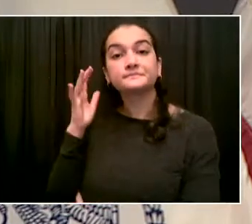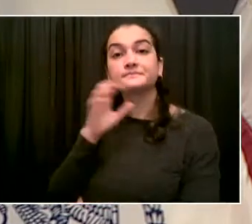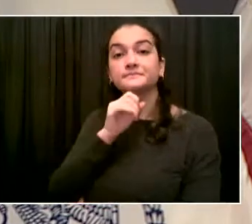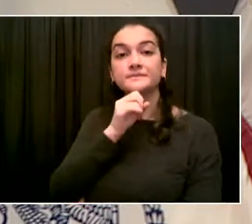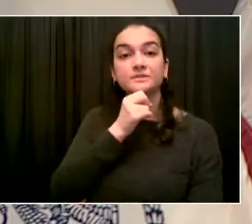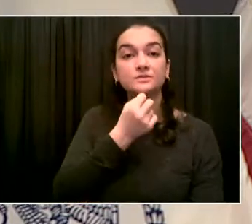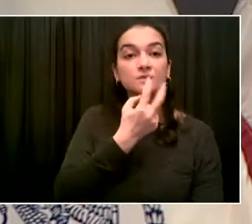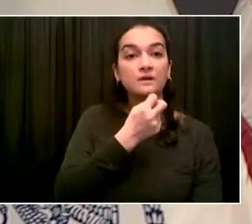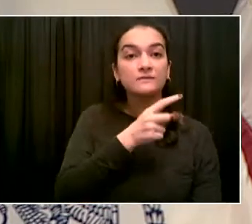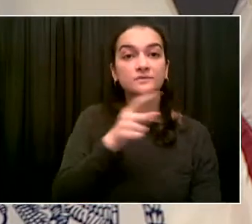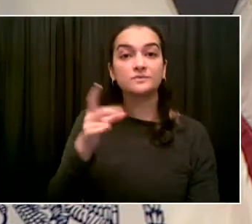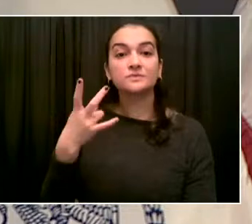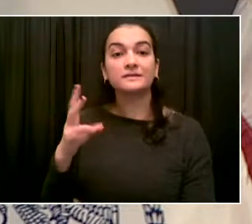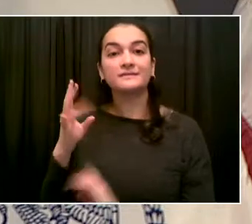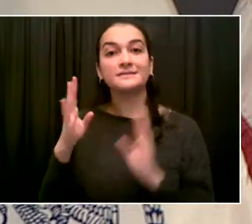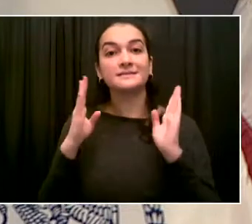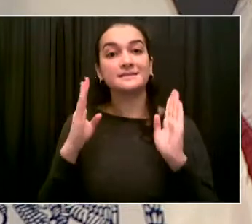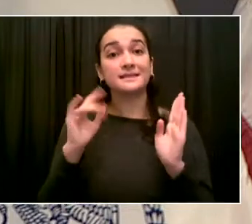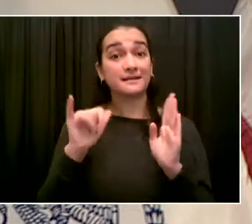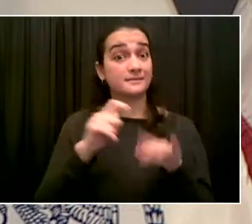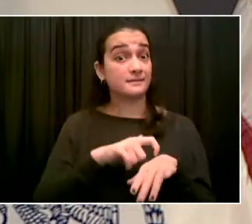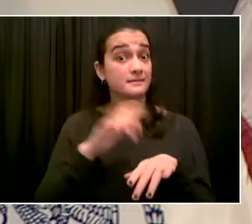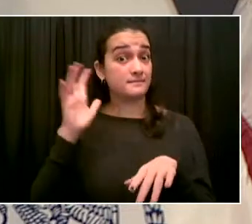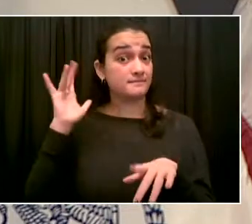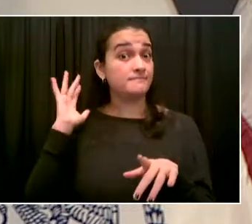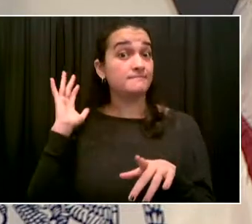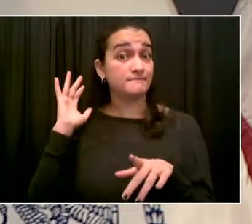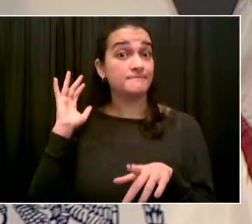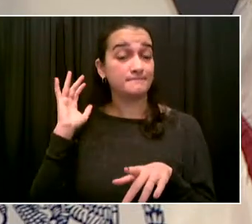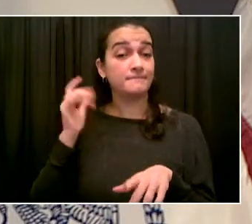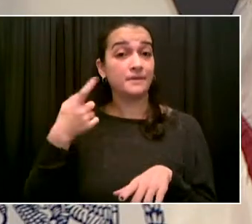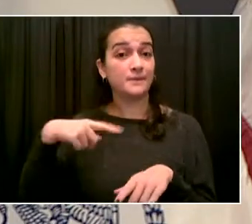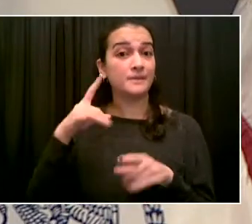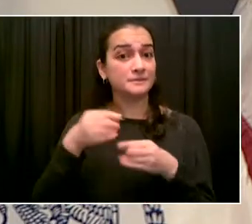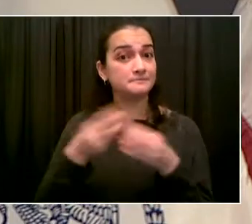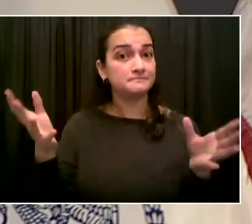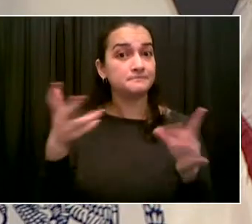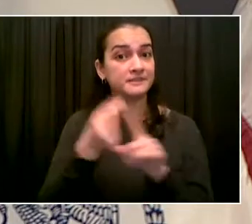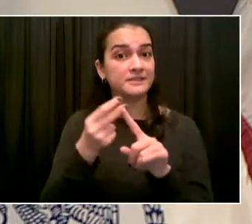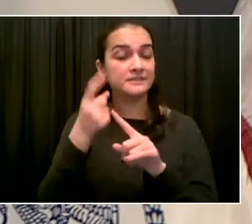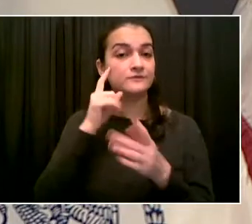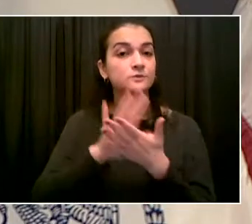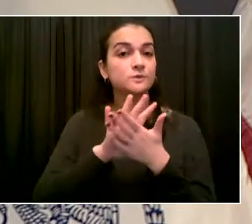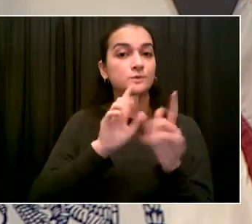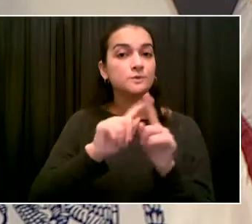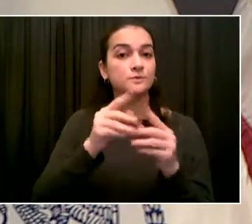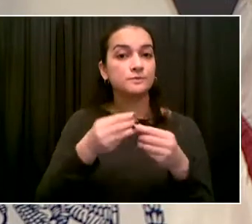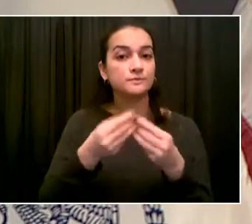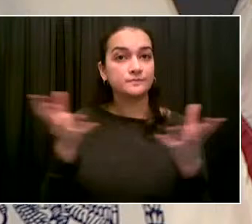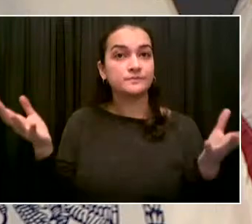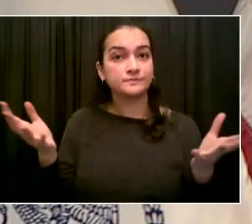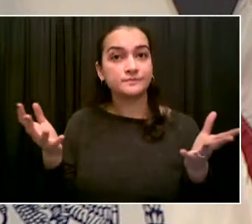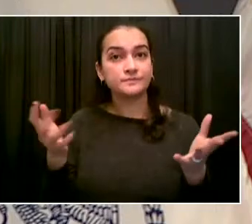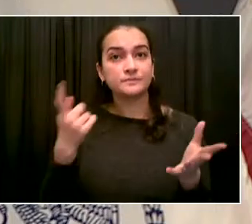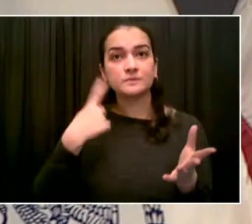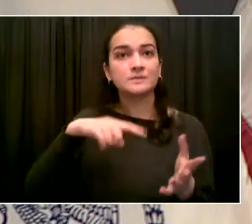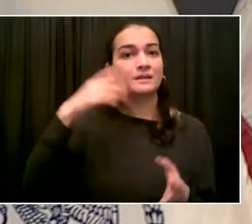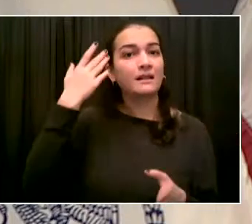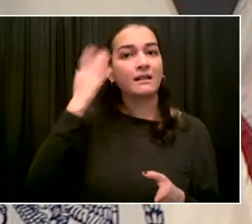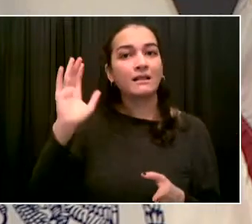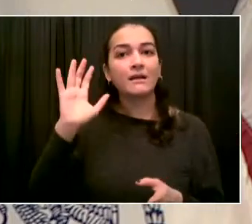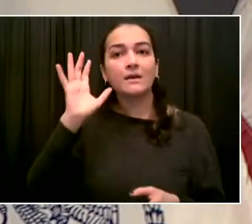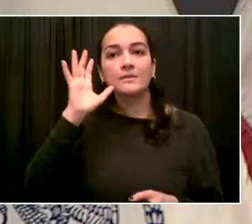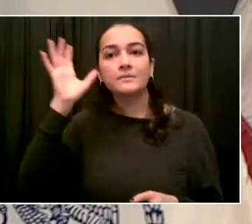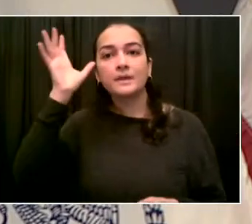it would be valuable to be at schools, but there would be a limited number of parents and kids who would want to take up the opportunity of schools, in large